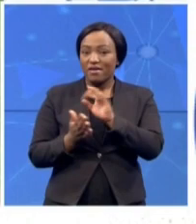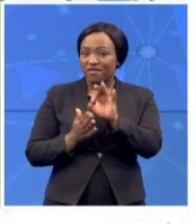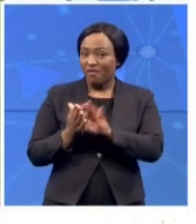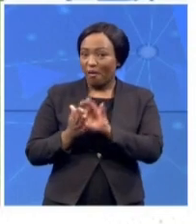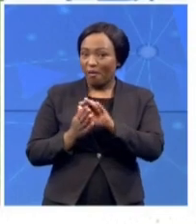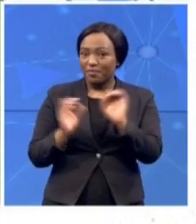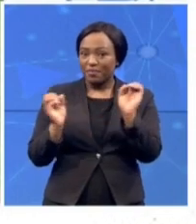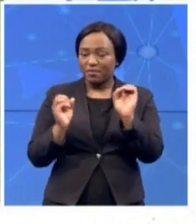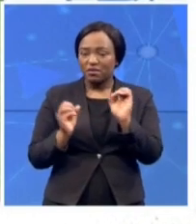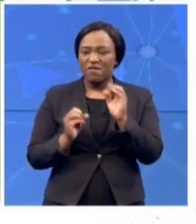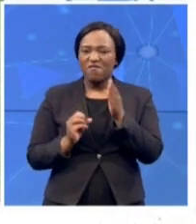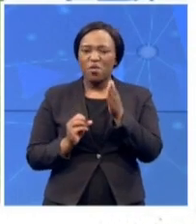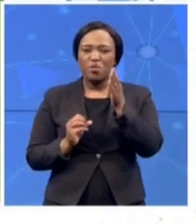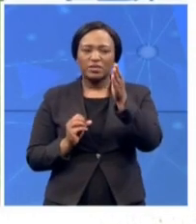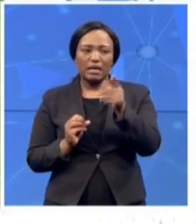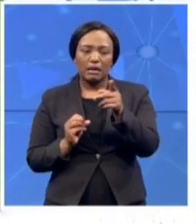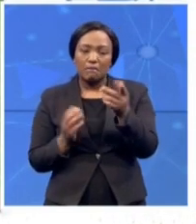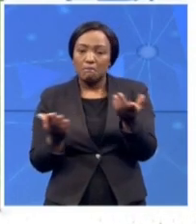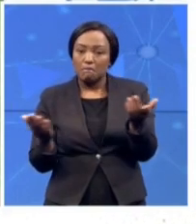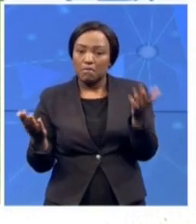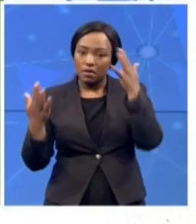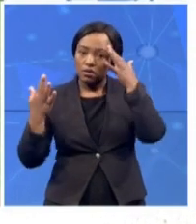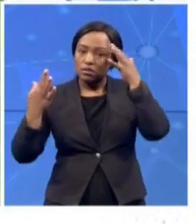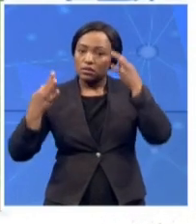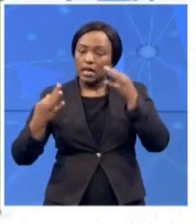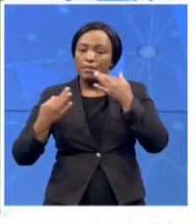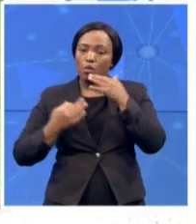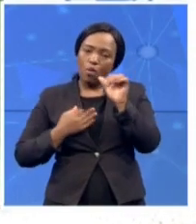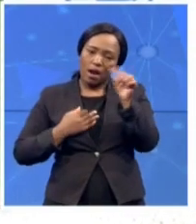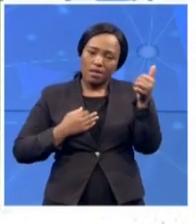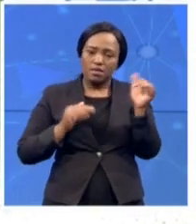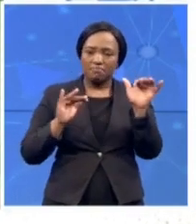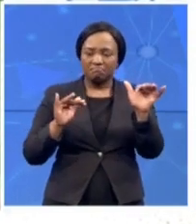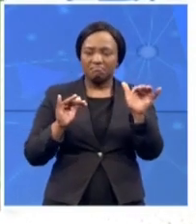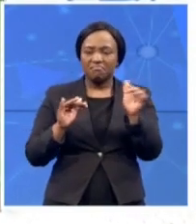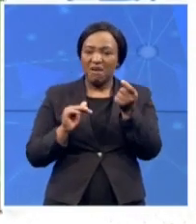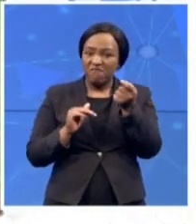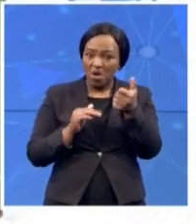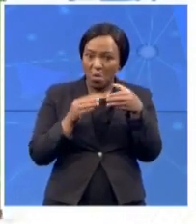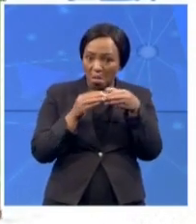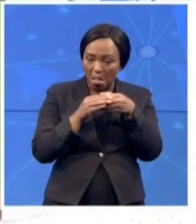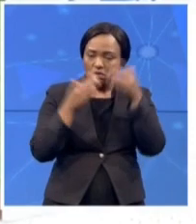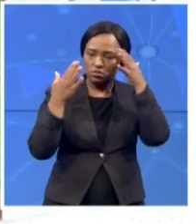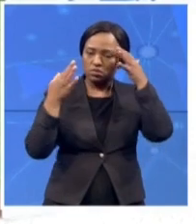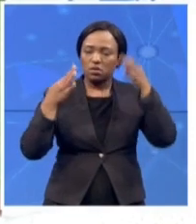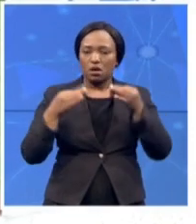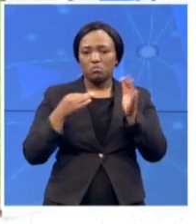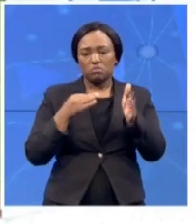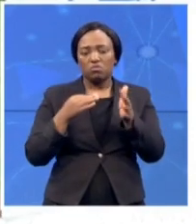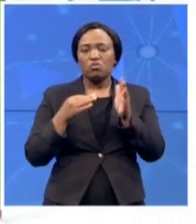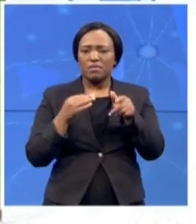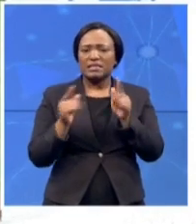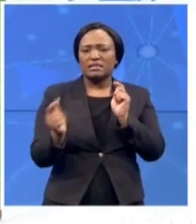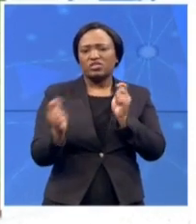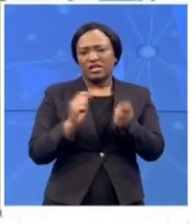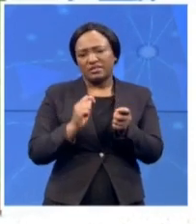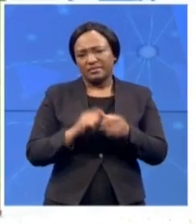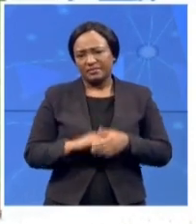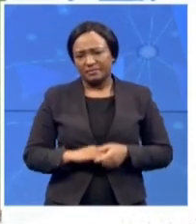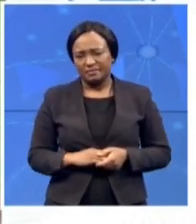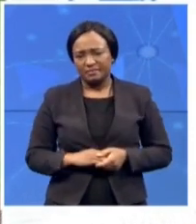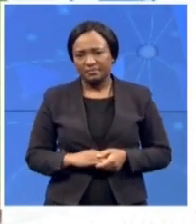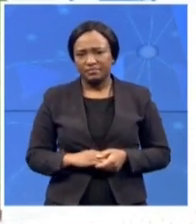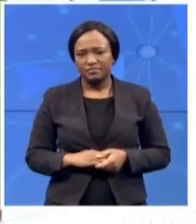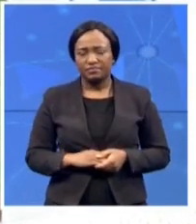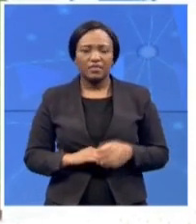decided by others, by the minority, and that's what we need to change. When our last election, the majority